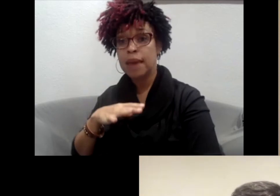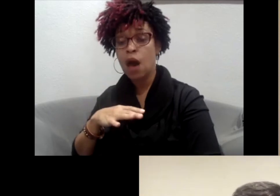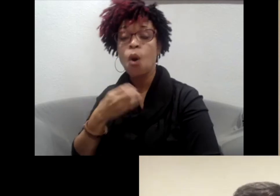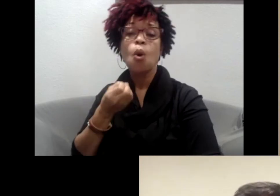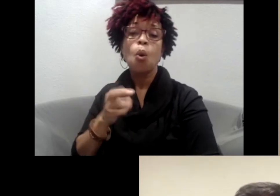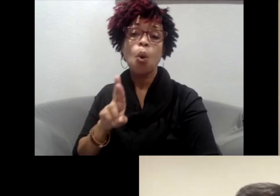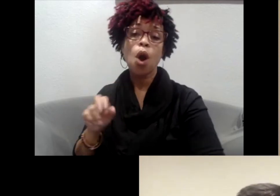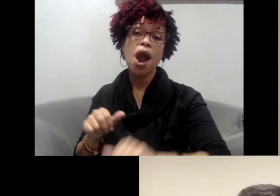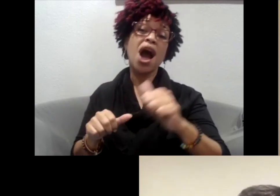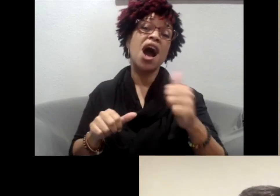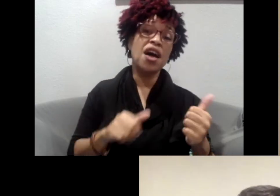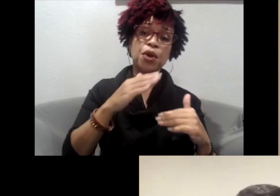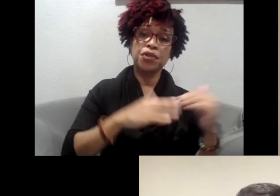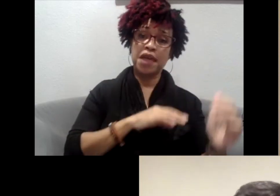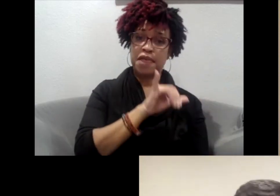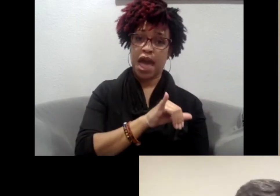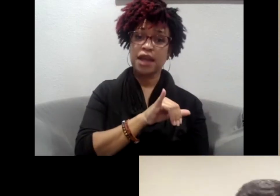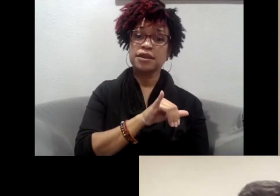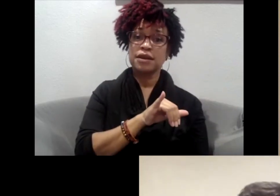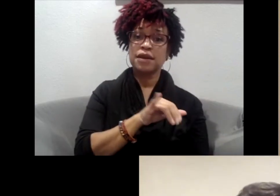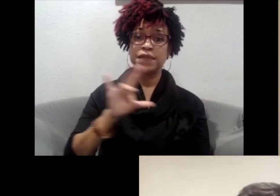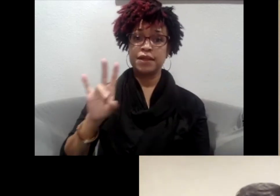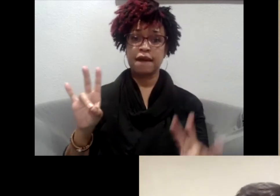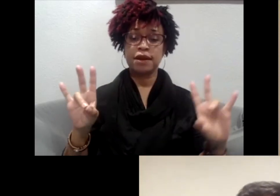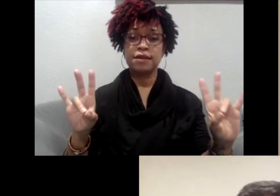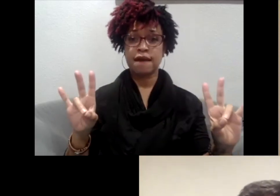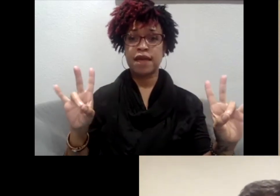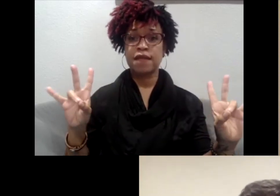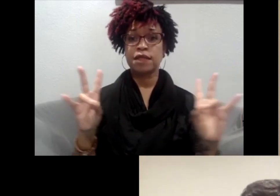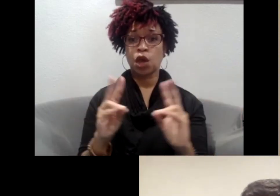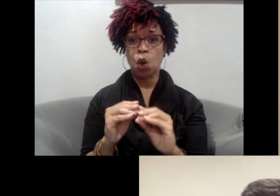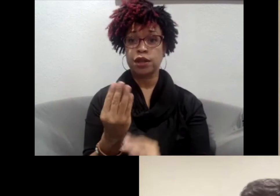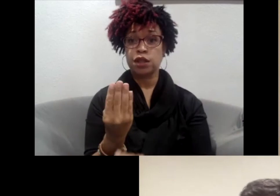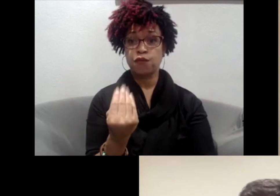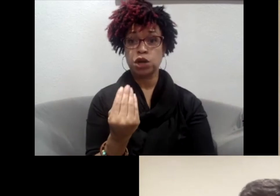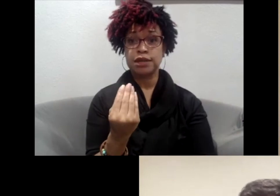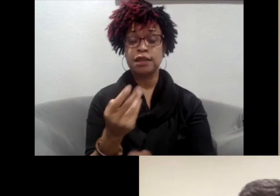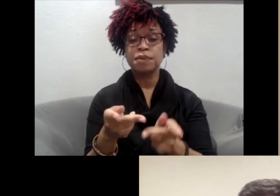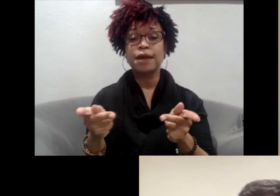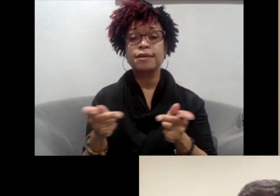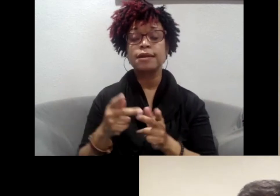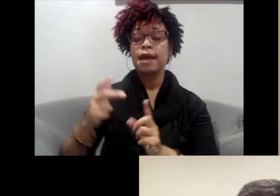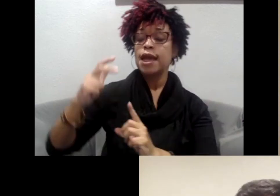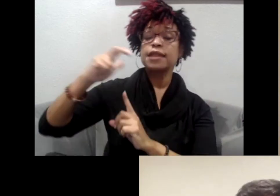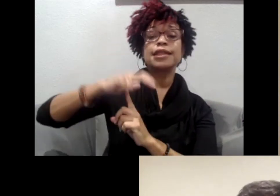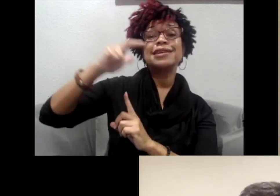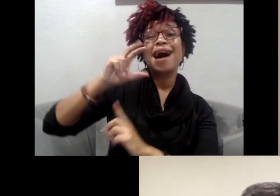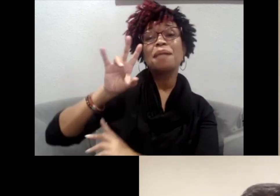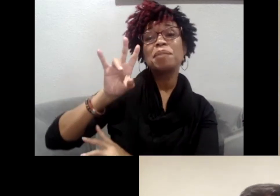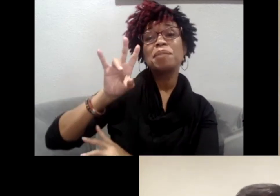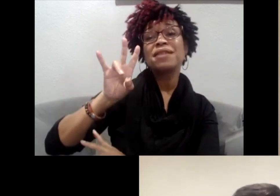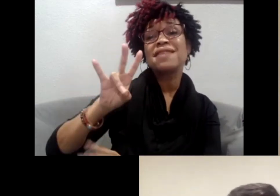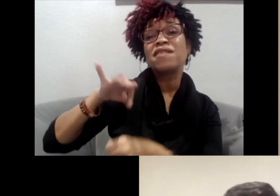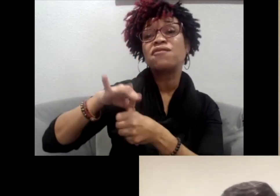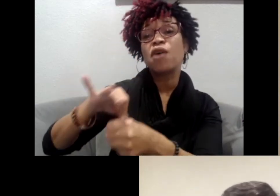self-identifying female, for the 14 spots, it's the top 7 vote getters from self-identifying